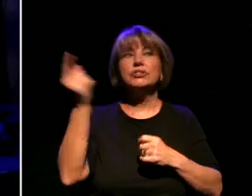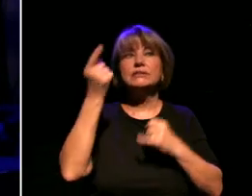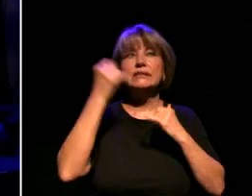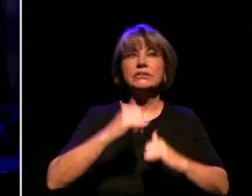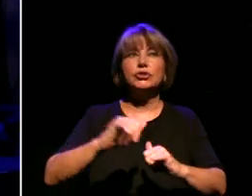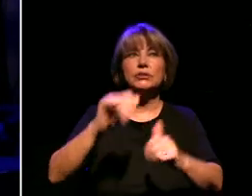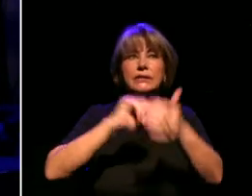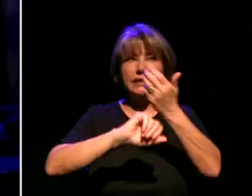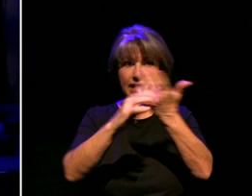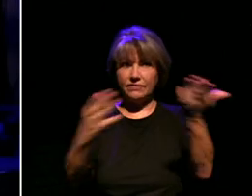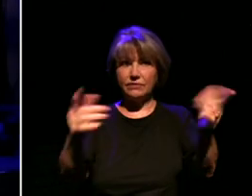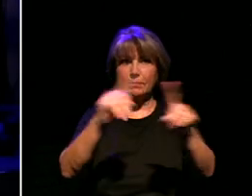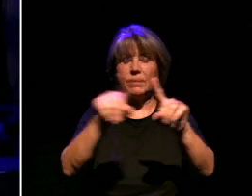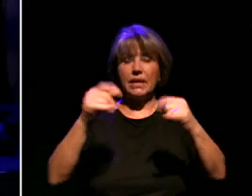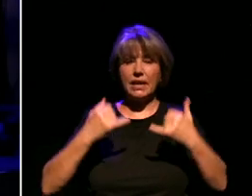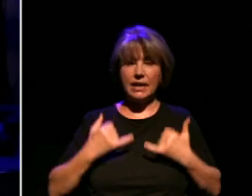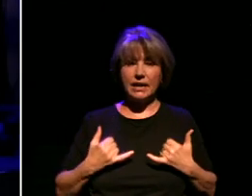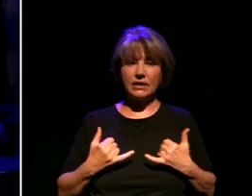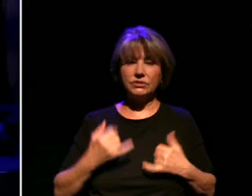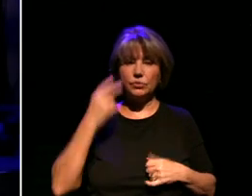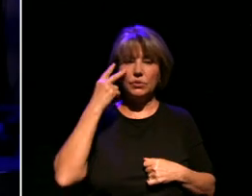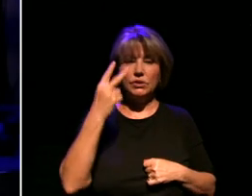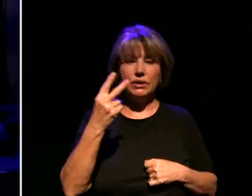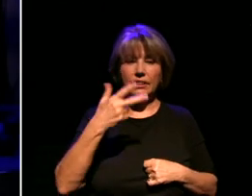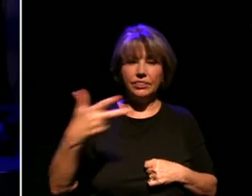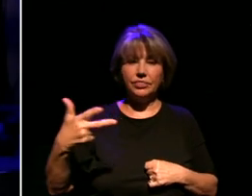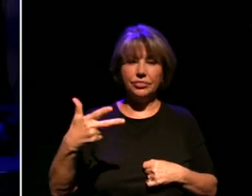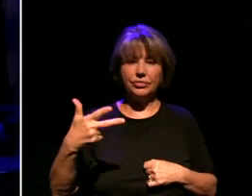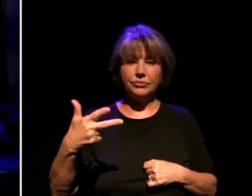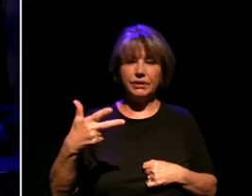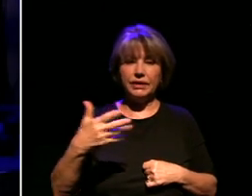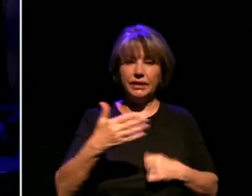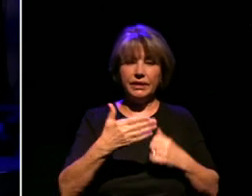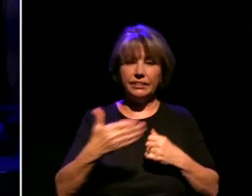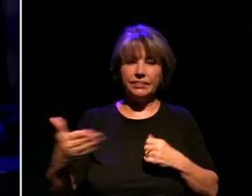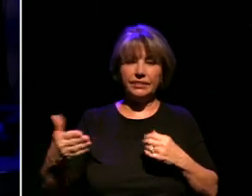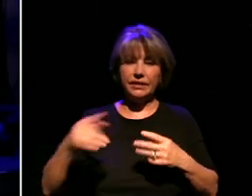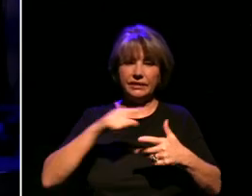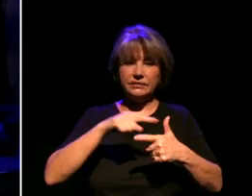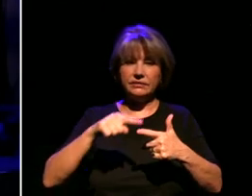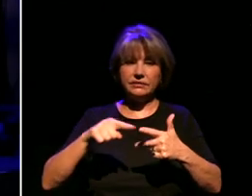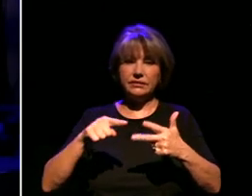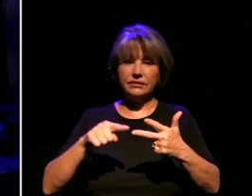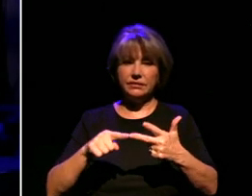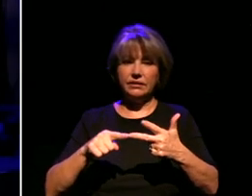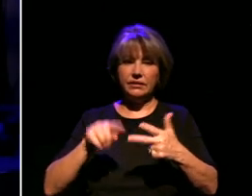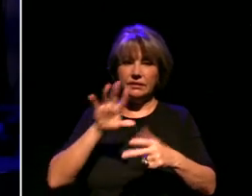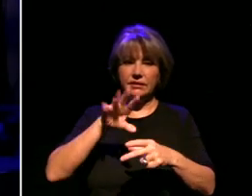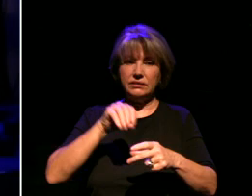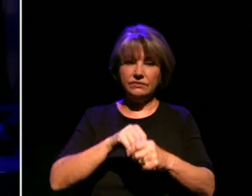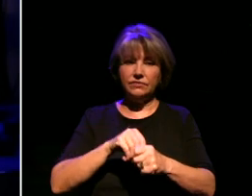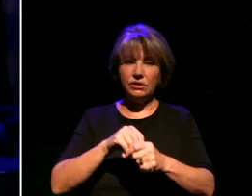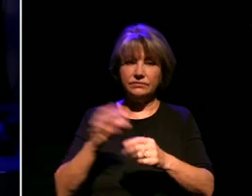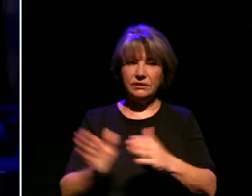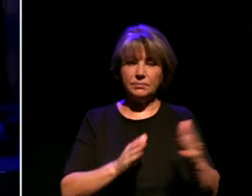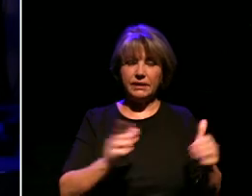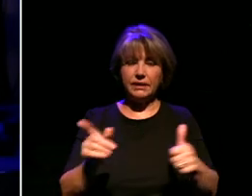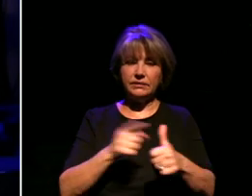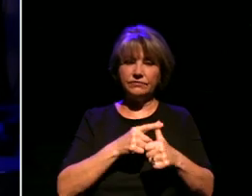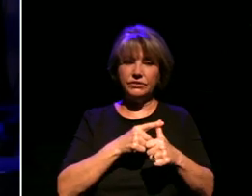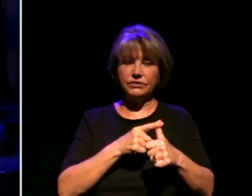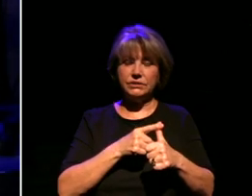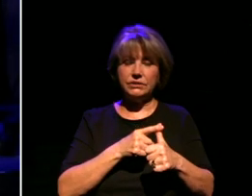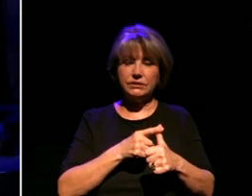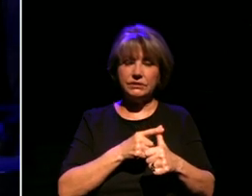now. So let's look at these three components of a plan, and then I'll tell you how we can respond to it. And the first one is